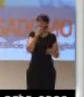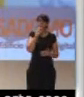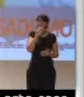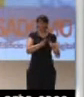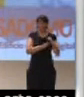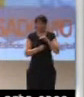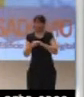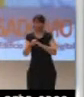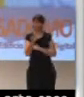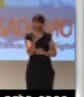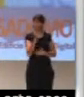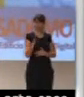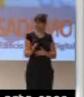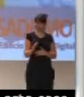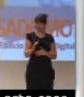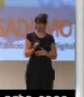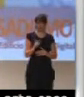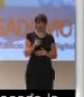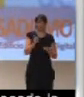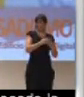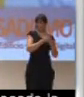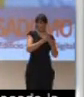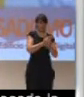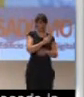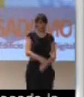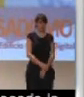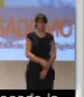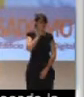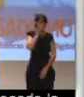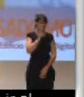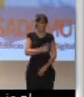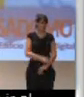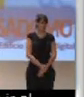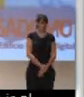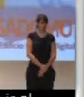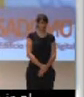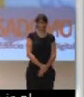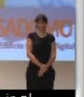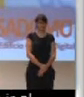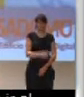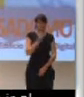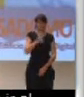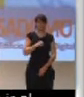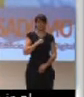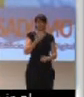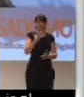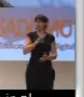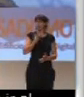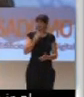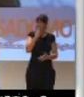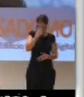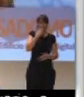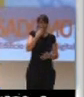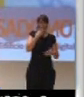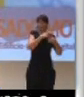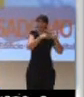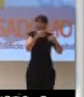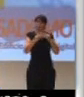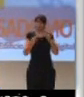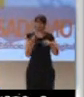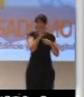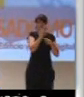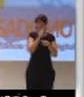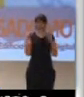light. Or now, for instance, I'll go to the living room, and in the same manner, I'll